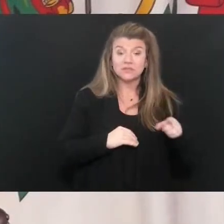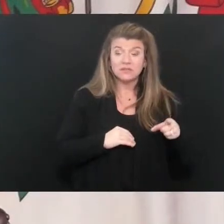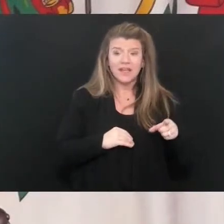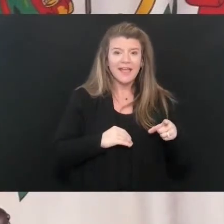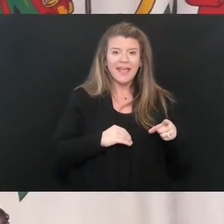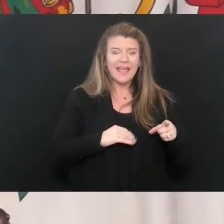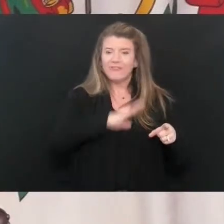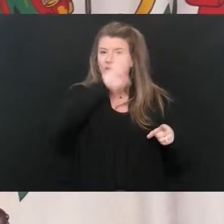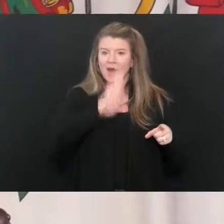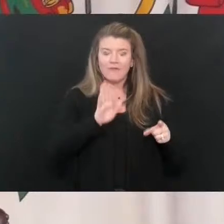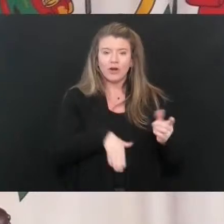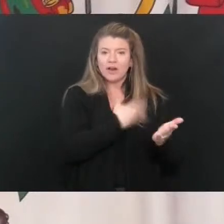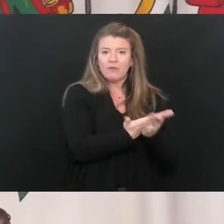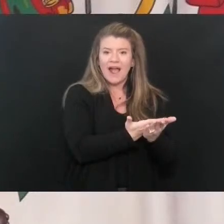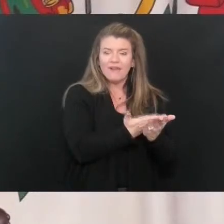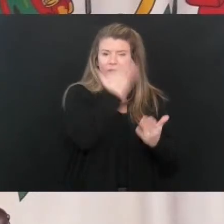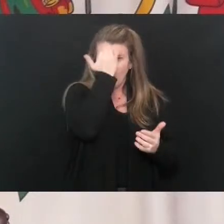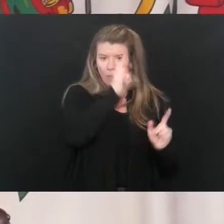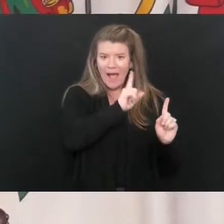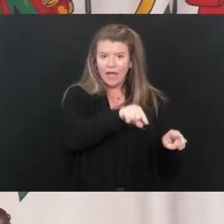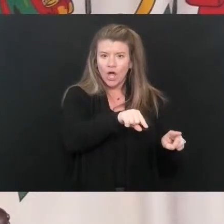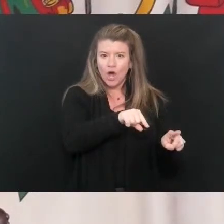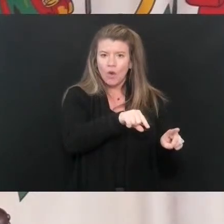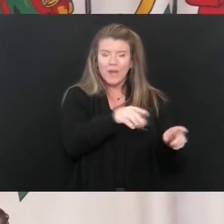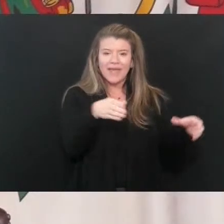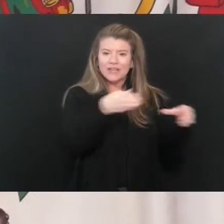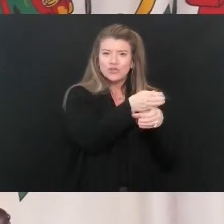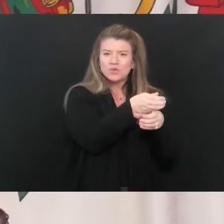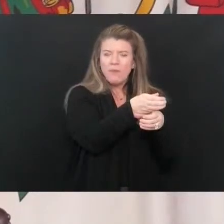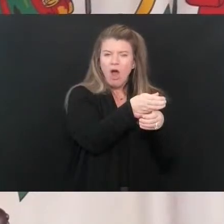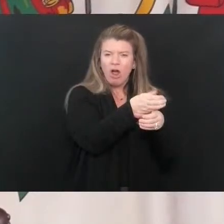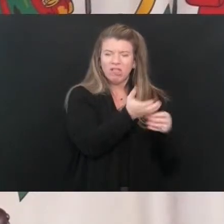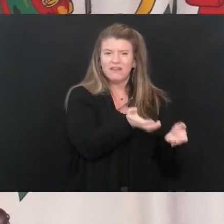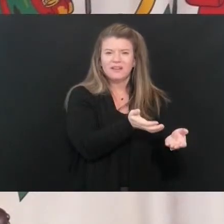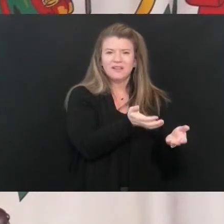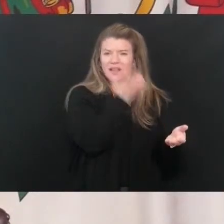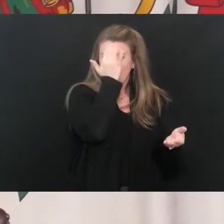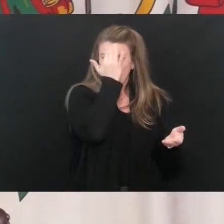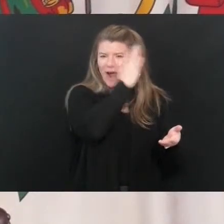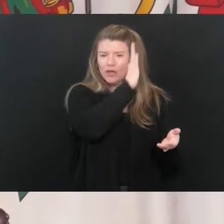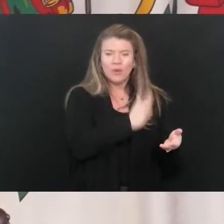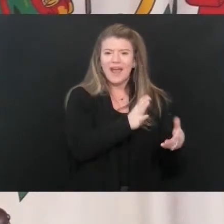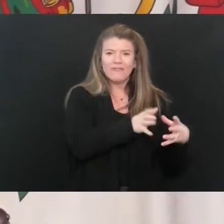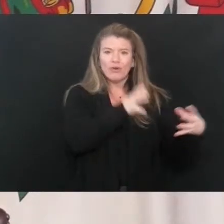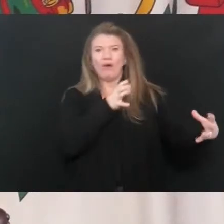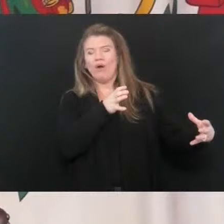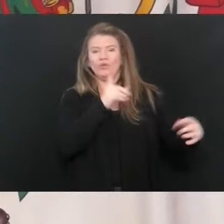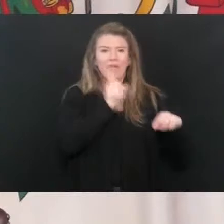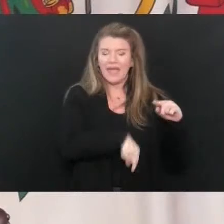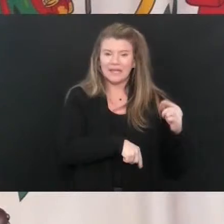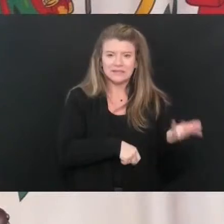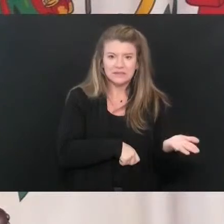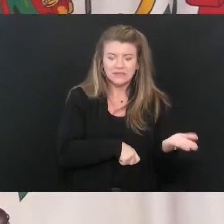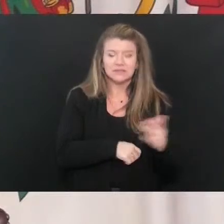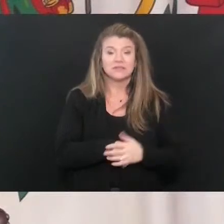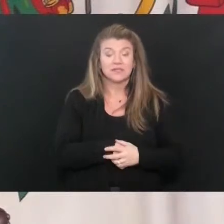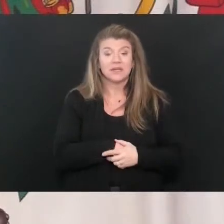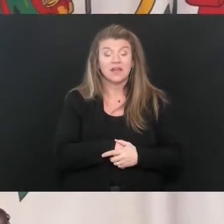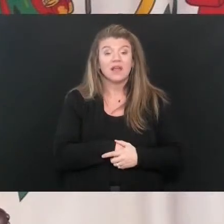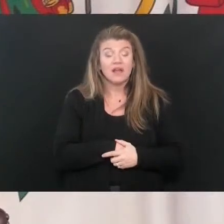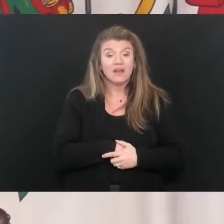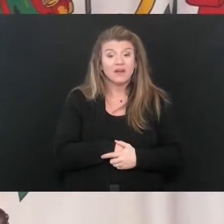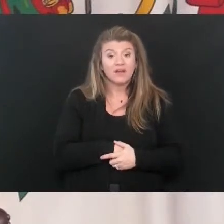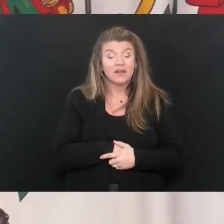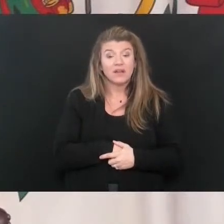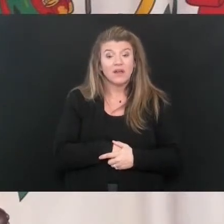ever going to get there, why go? It's too small. Why are you going to get? How are you going to ever get there? You know, from the